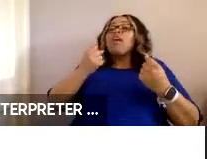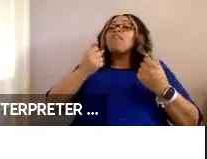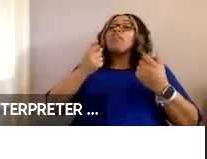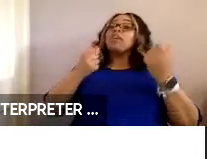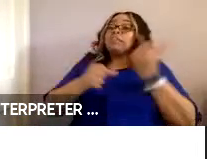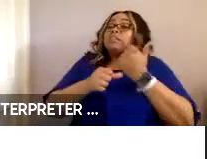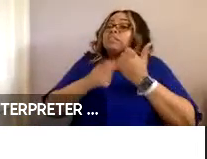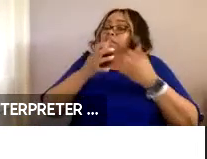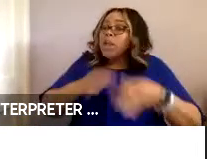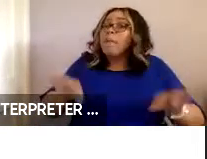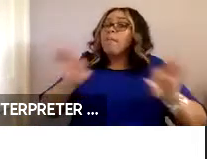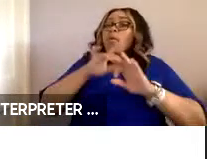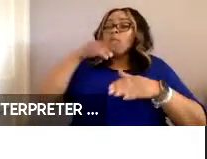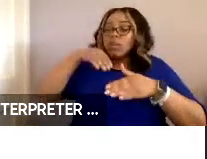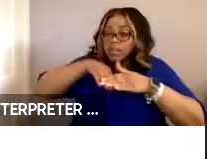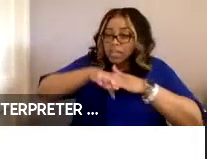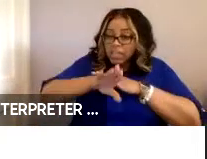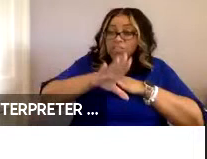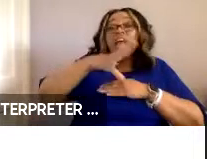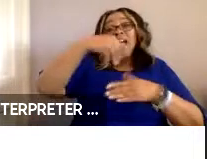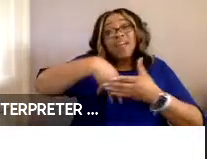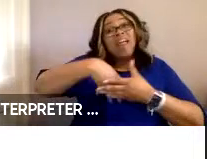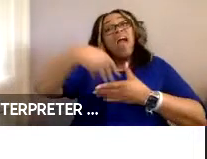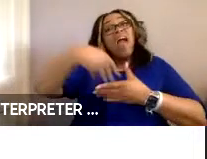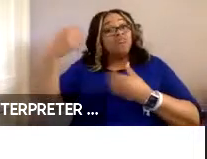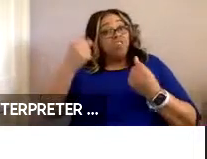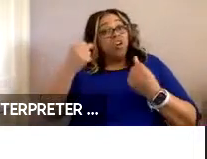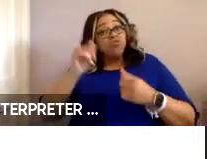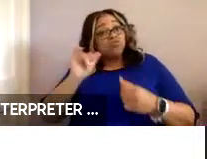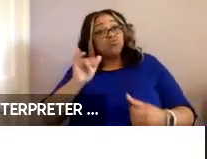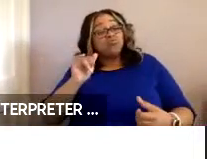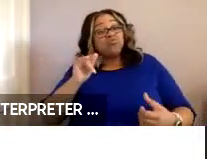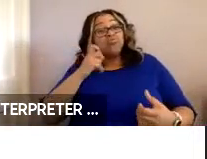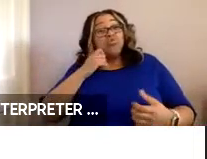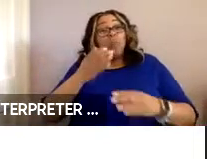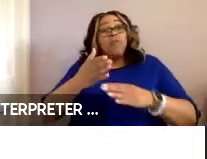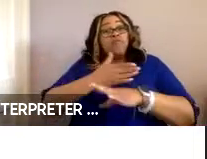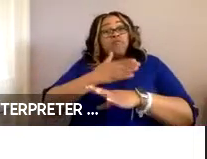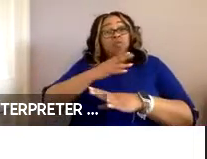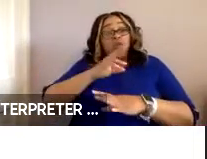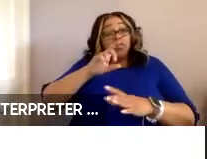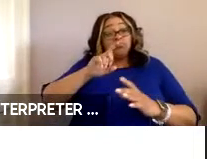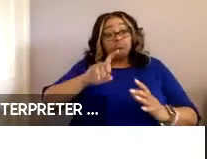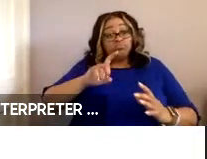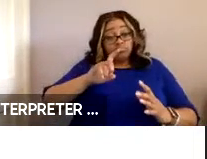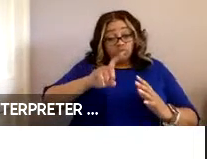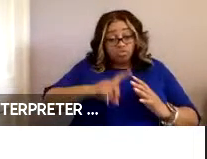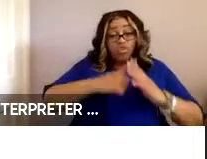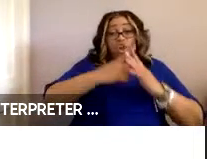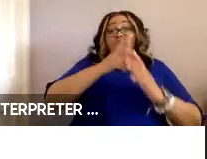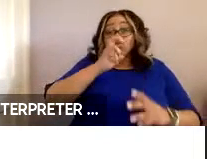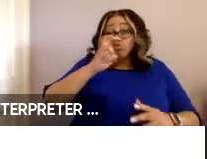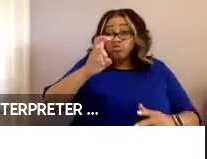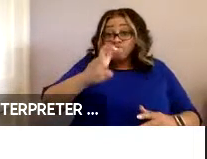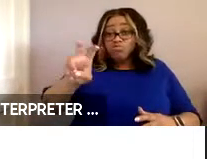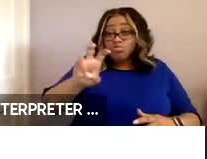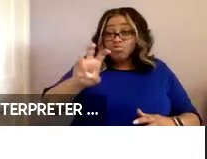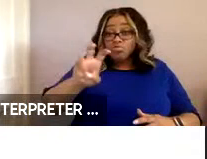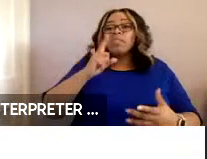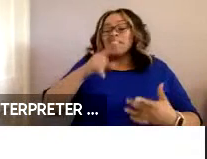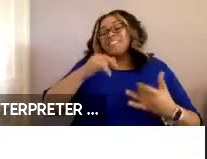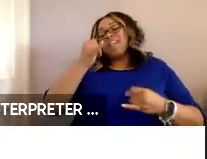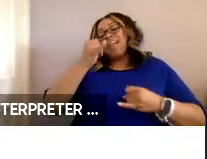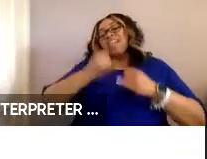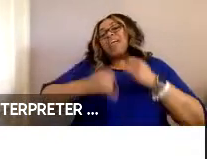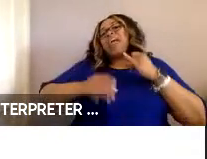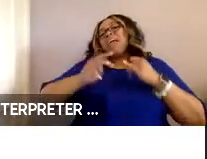important when entering and exiting vehicles, so before the trip starts. And often this is referred to as the last